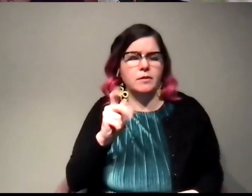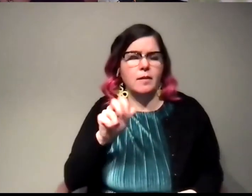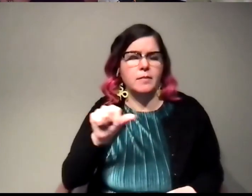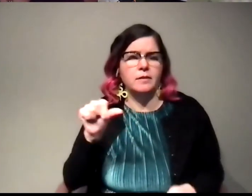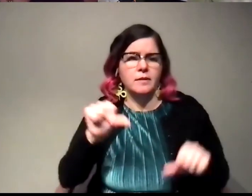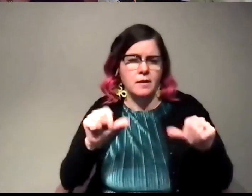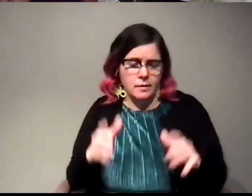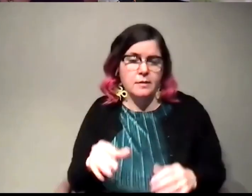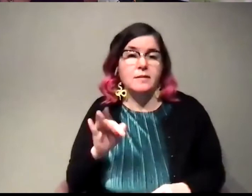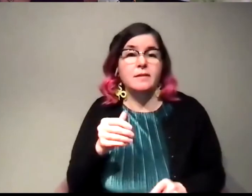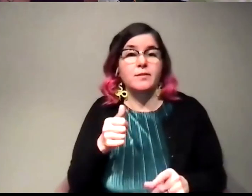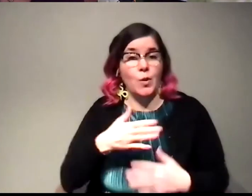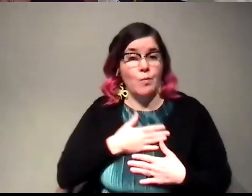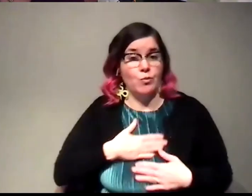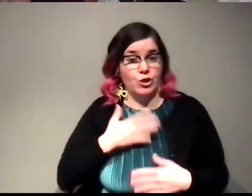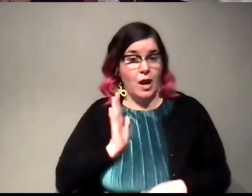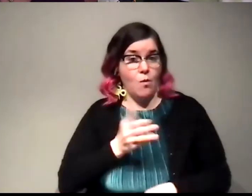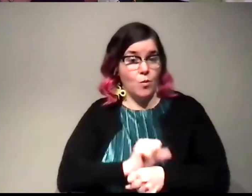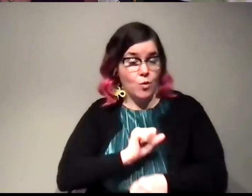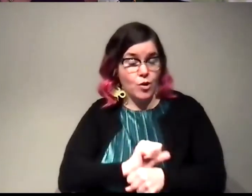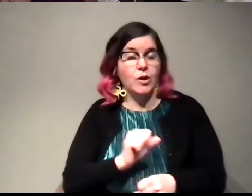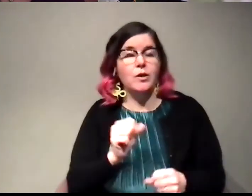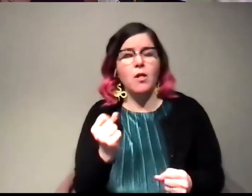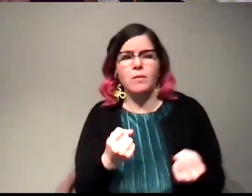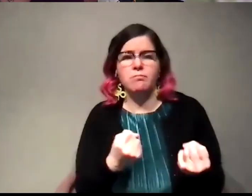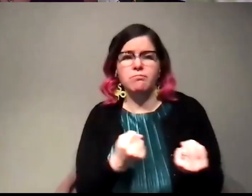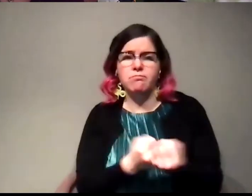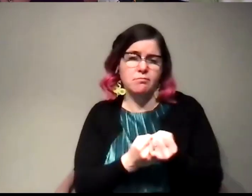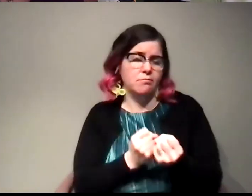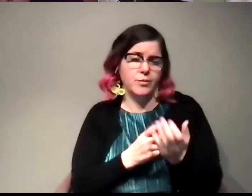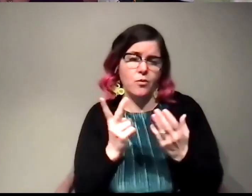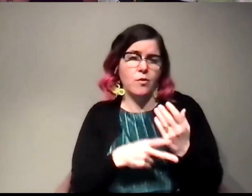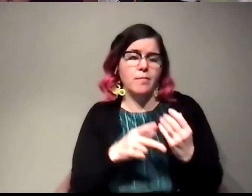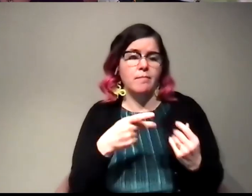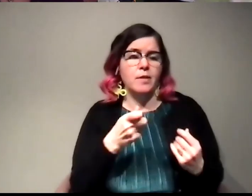youtube.com/skypeascientist. If you appreciate the work that we're doing here, you can always support our program at